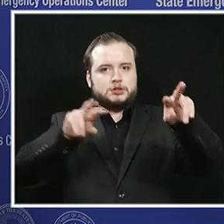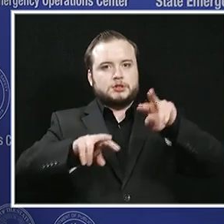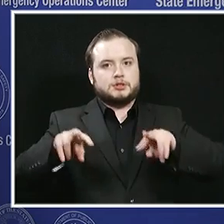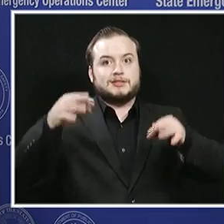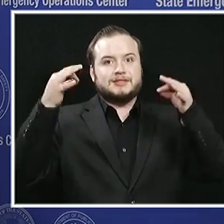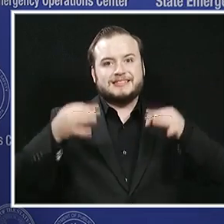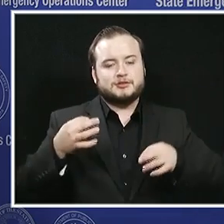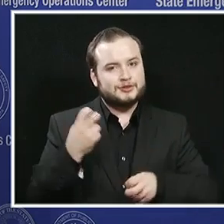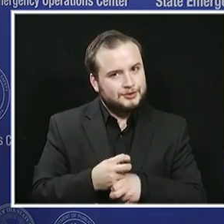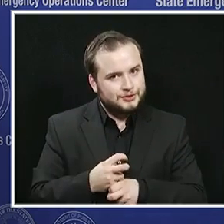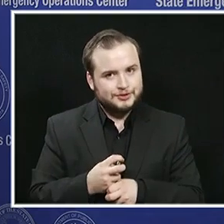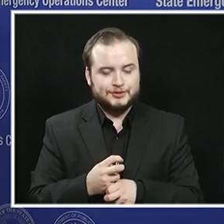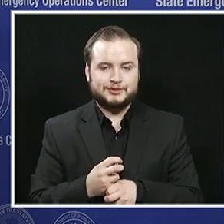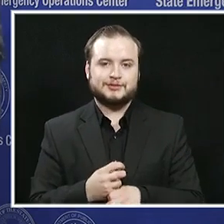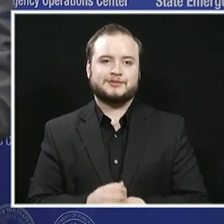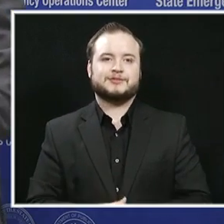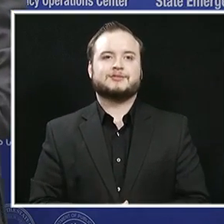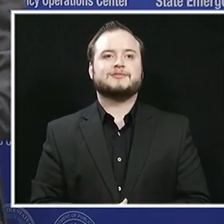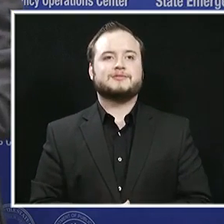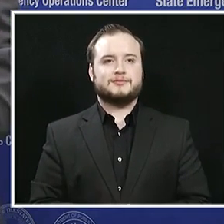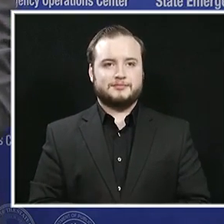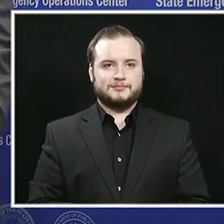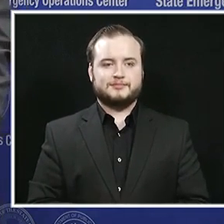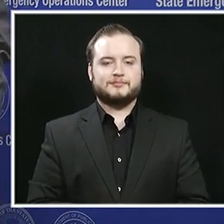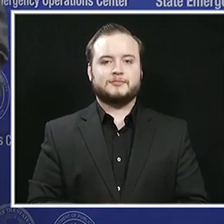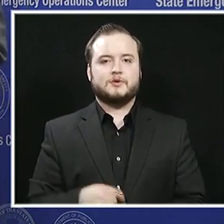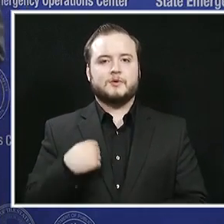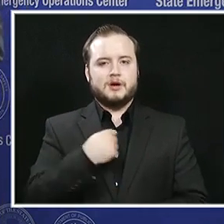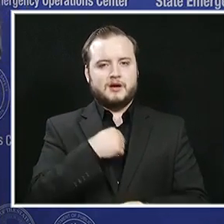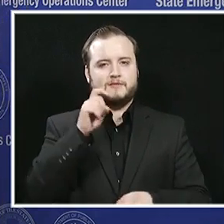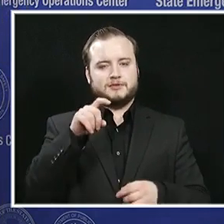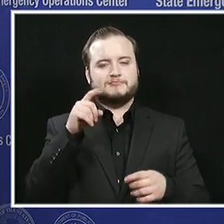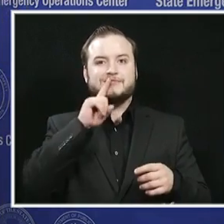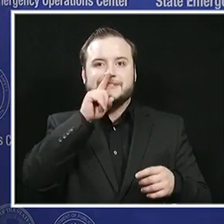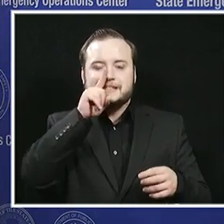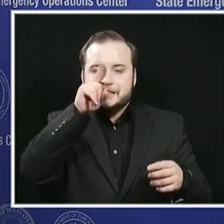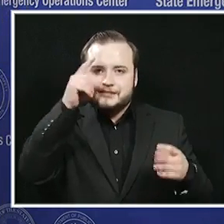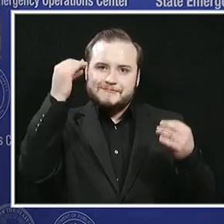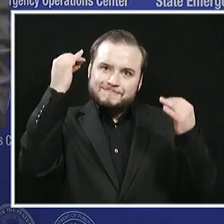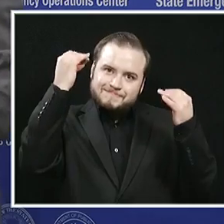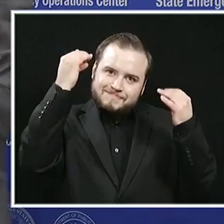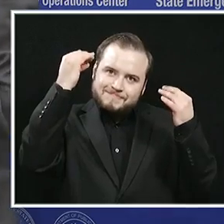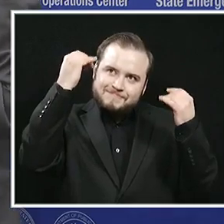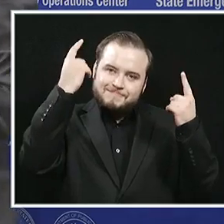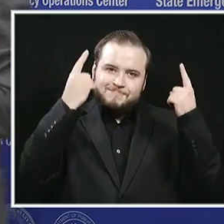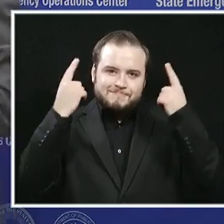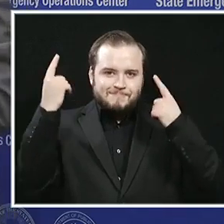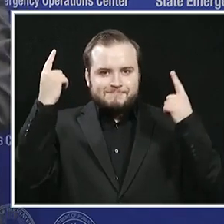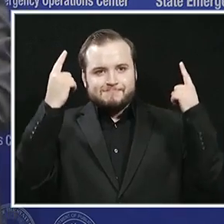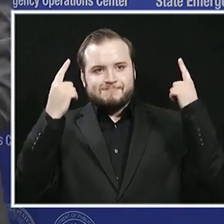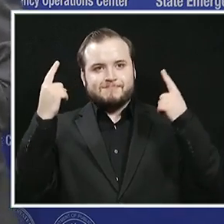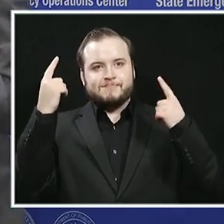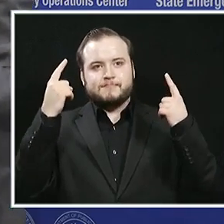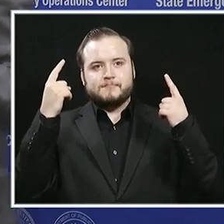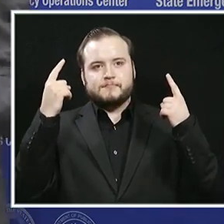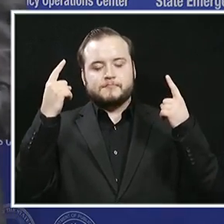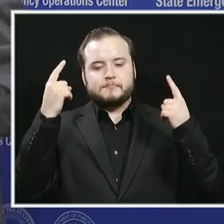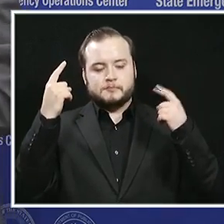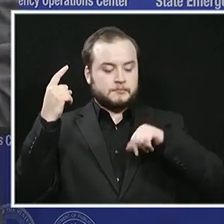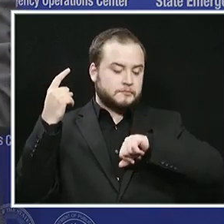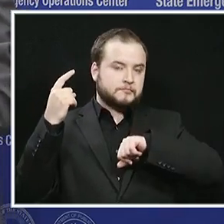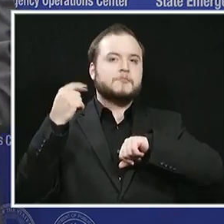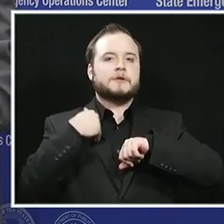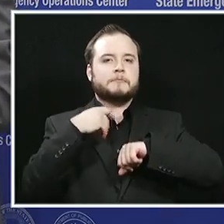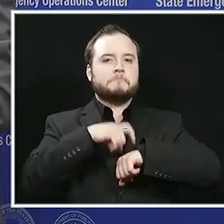it's a place where we can start thinking about. And the same thing with, I think we have time for one more question. I want to talk about this house of worship. I've spoken with a